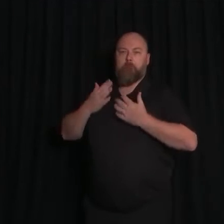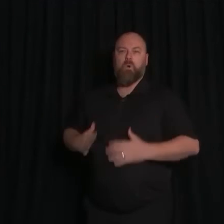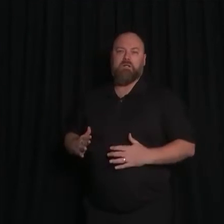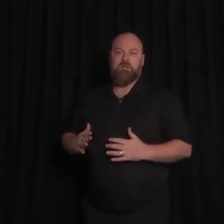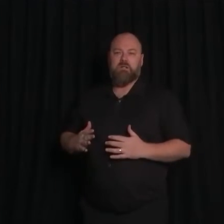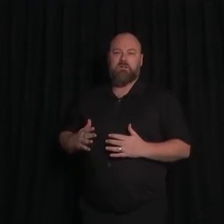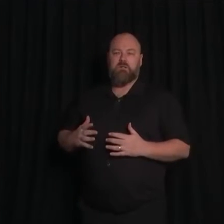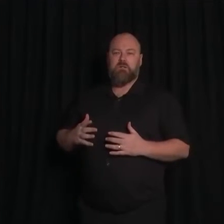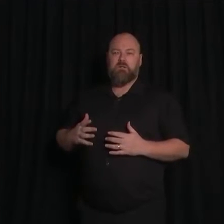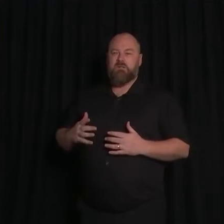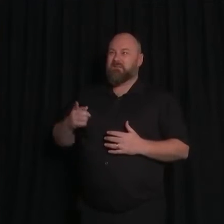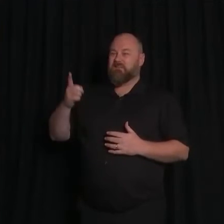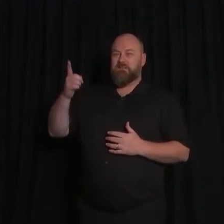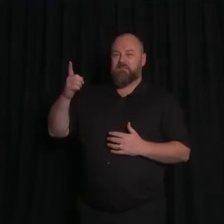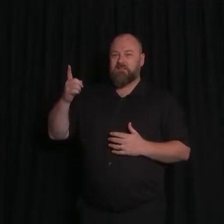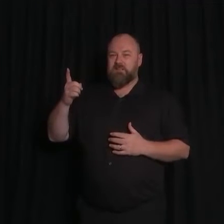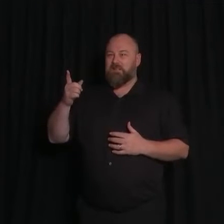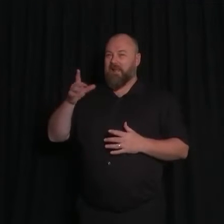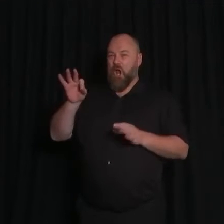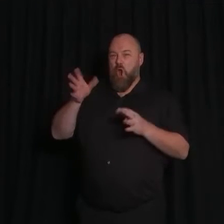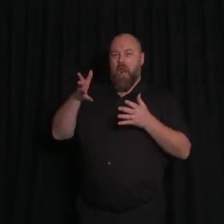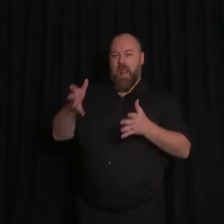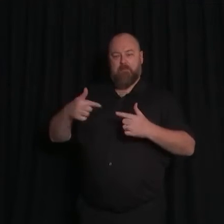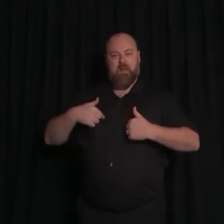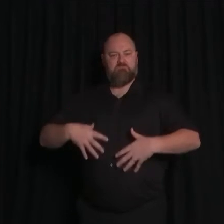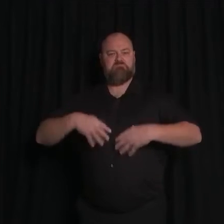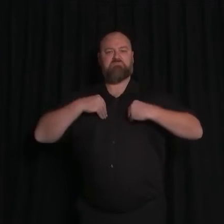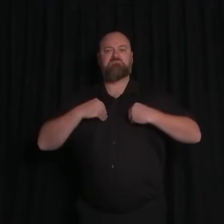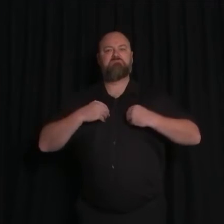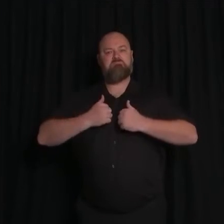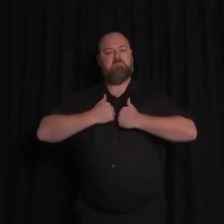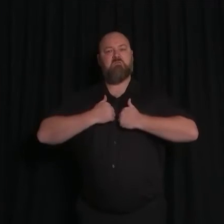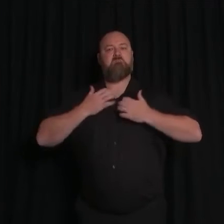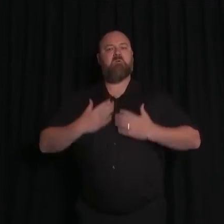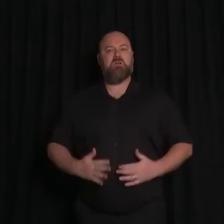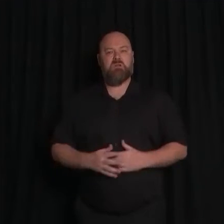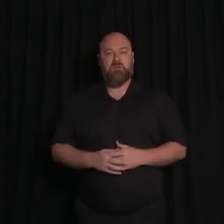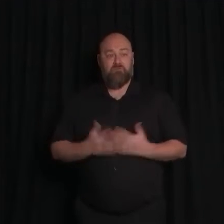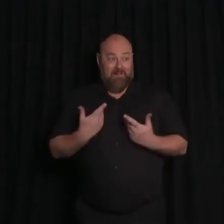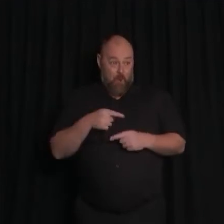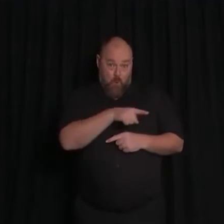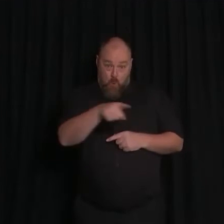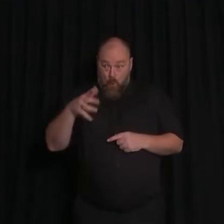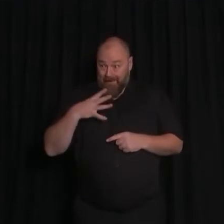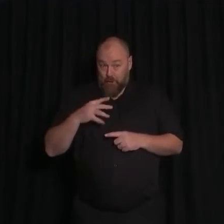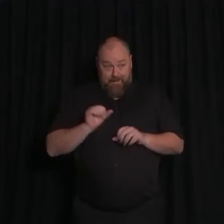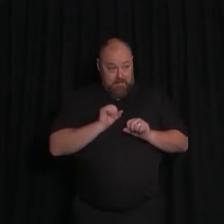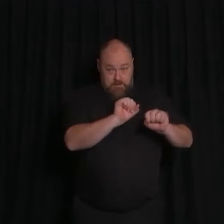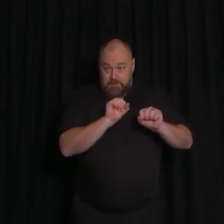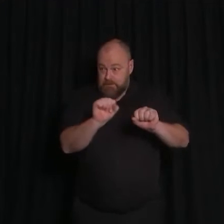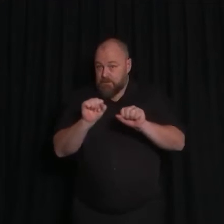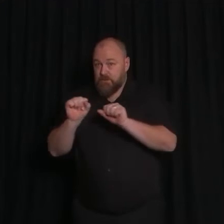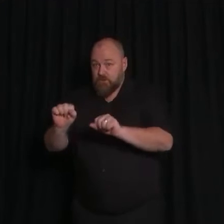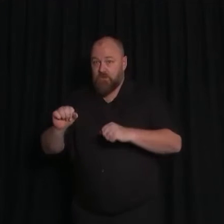of be who you need to be. Yeah, absolutely. Because everybody needs to be who they need to be, and we don't just need to